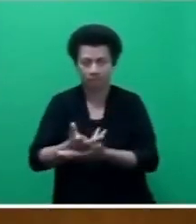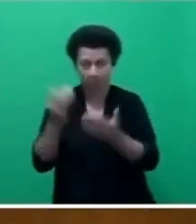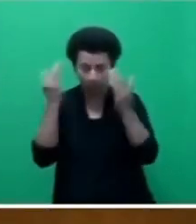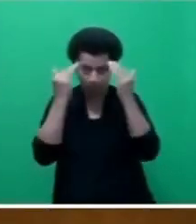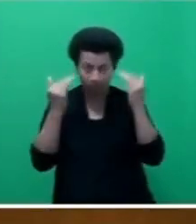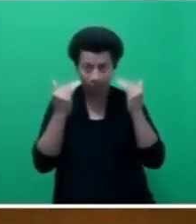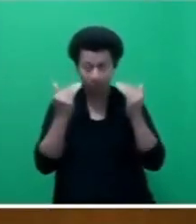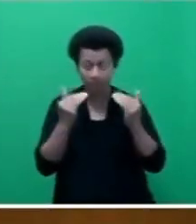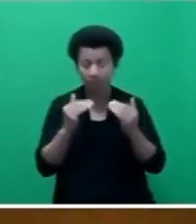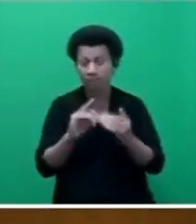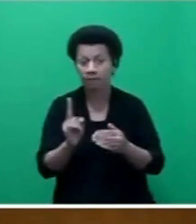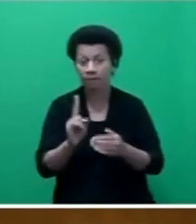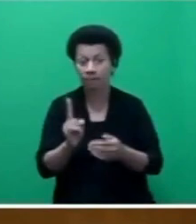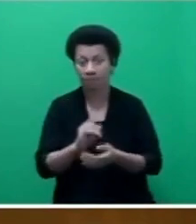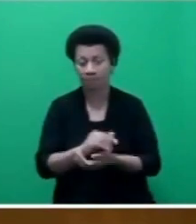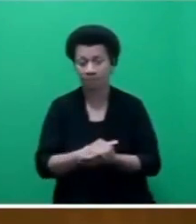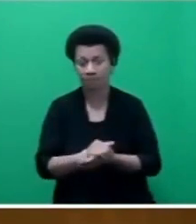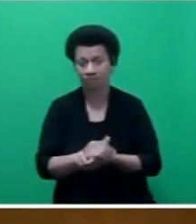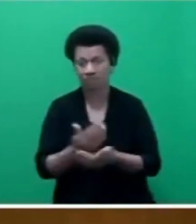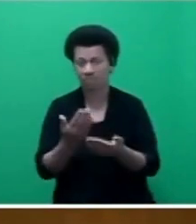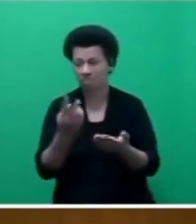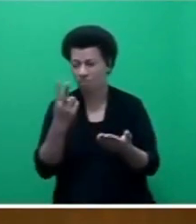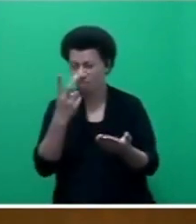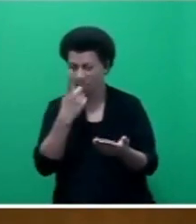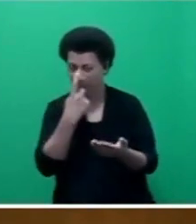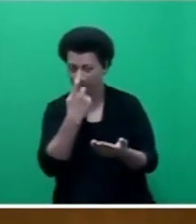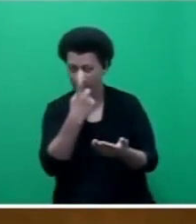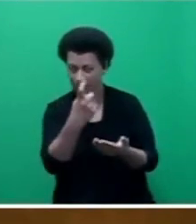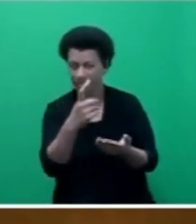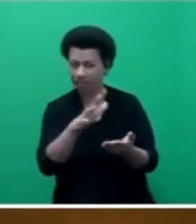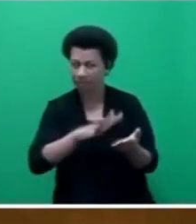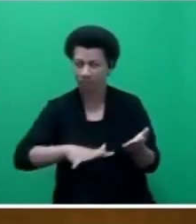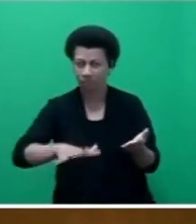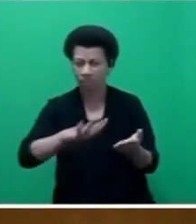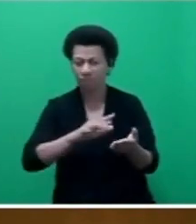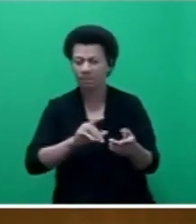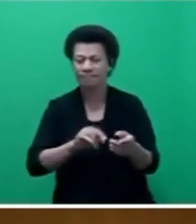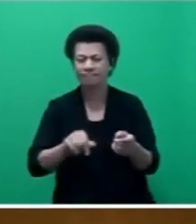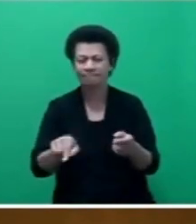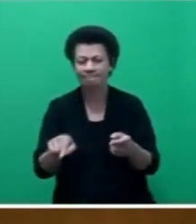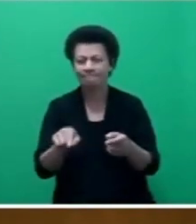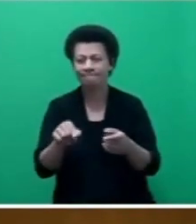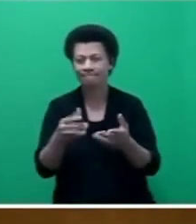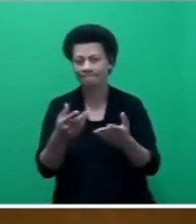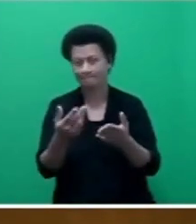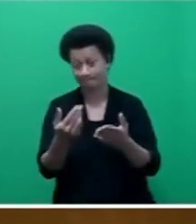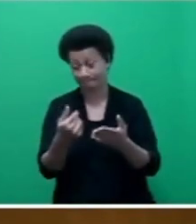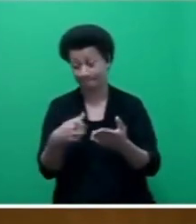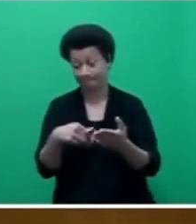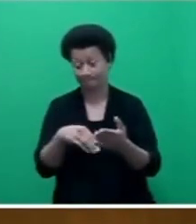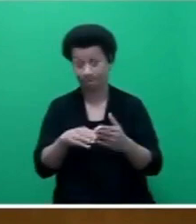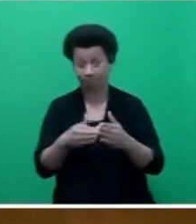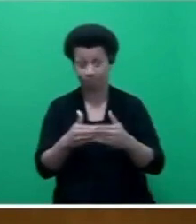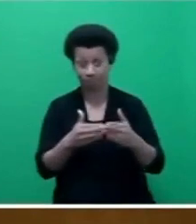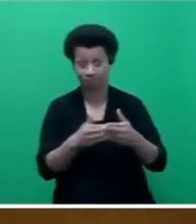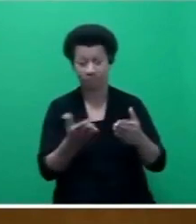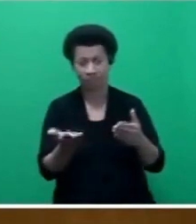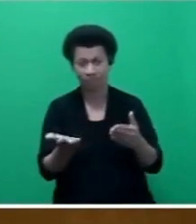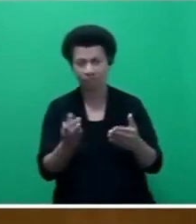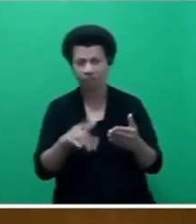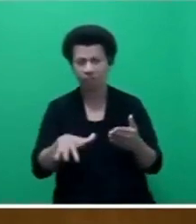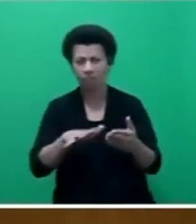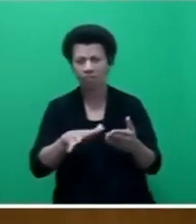need to reform archaic legislation that hindered socio-economic development and facilitate support measures for those